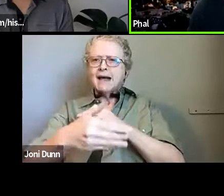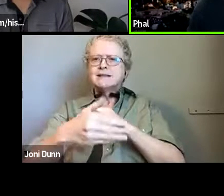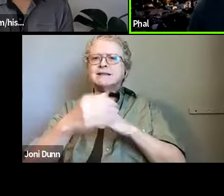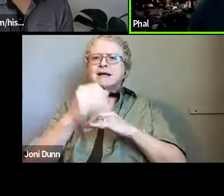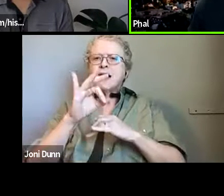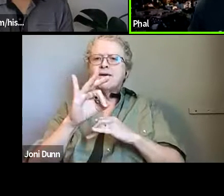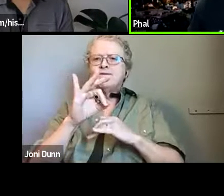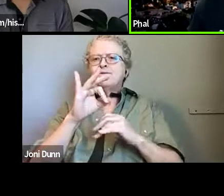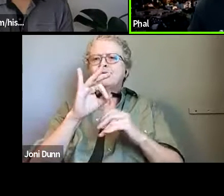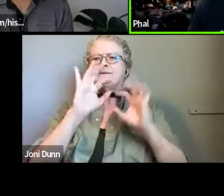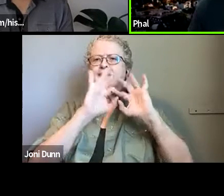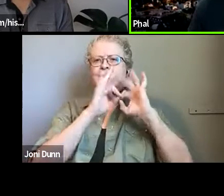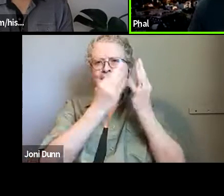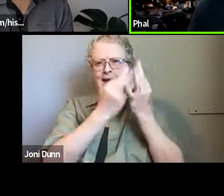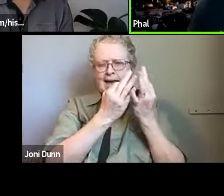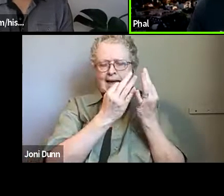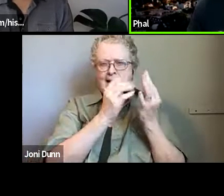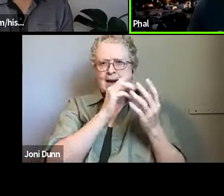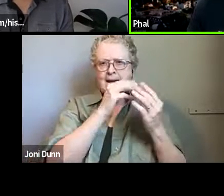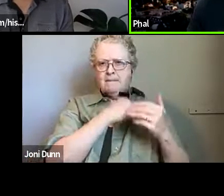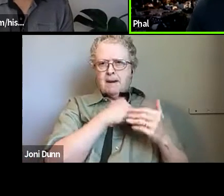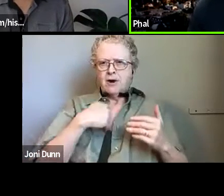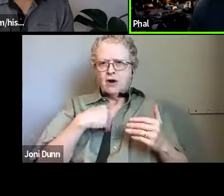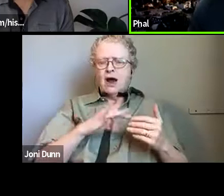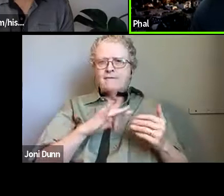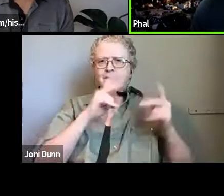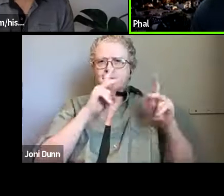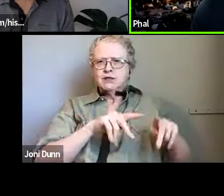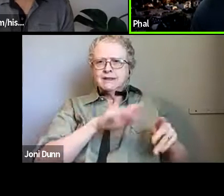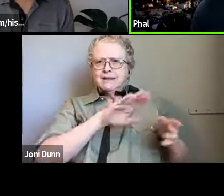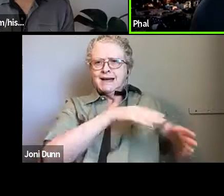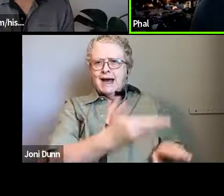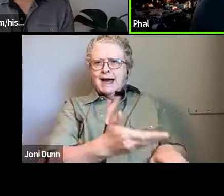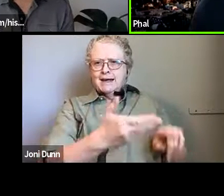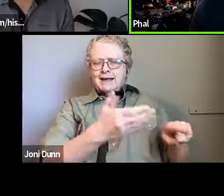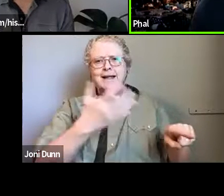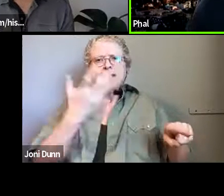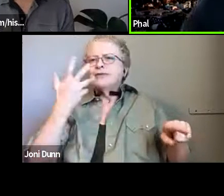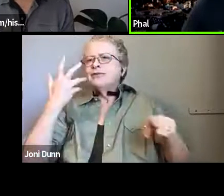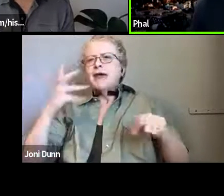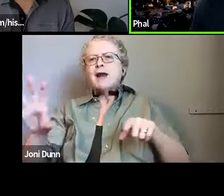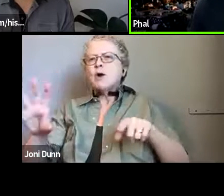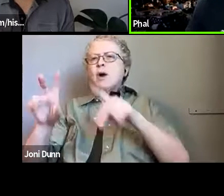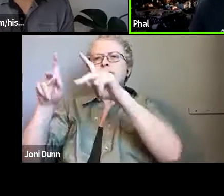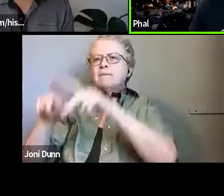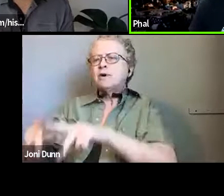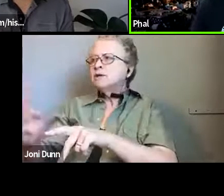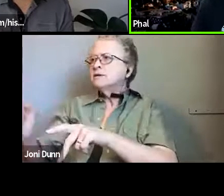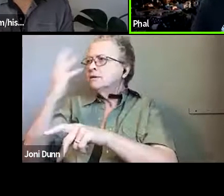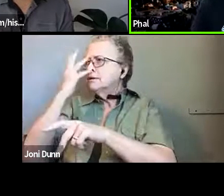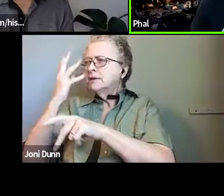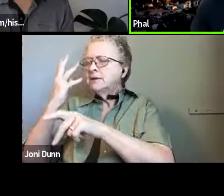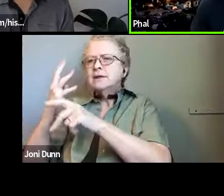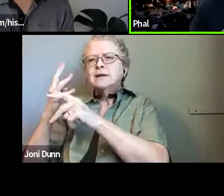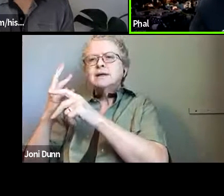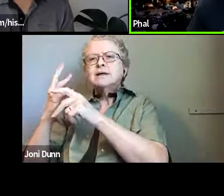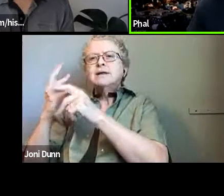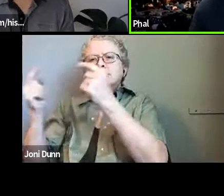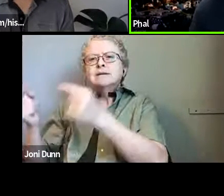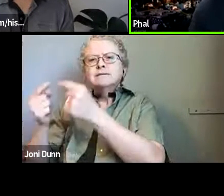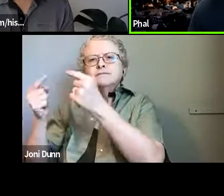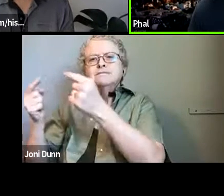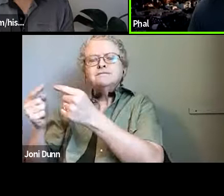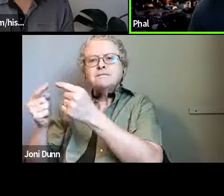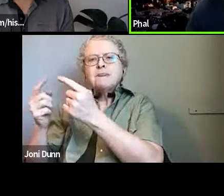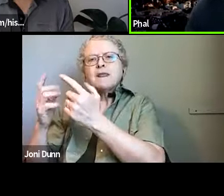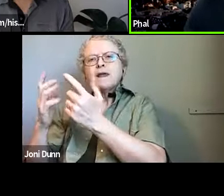on to all their life. Because that's the goal of the system. They don't want that person to be healed. Because if they get that person healed, that person will show up and say, man, I forgive